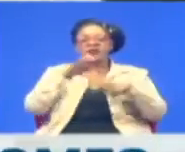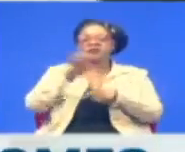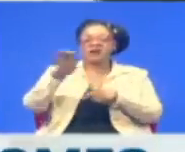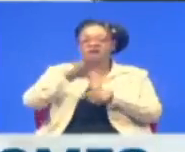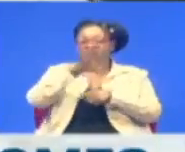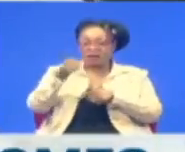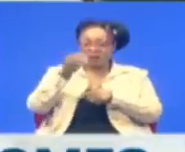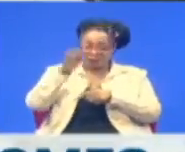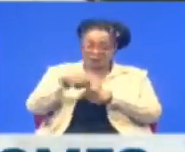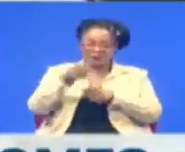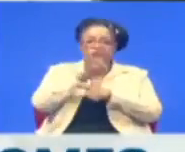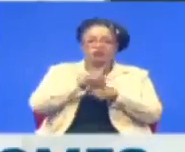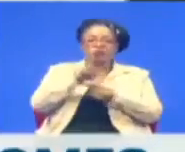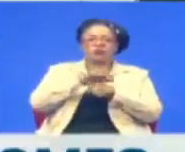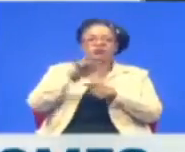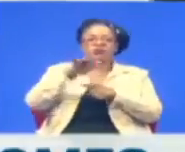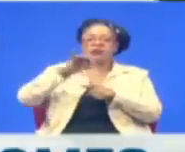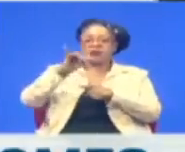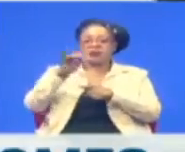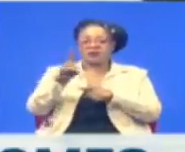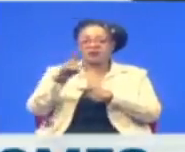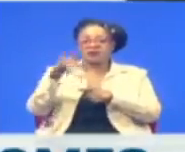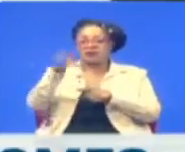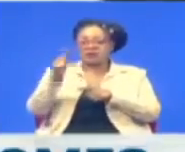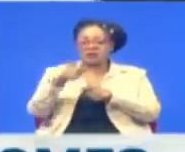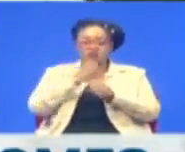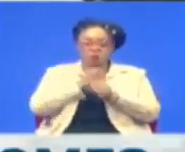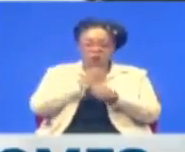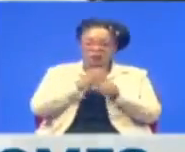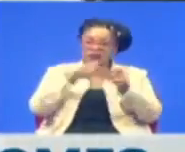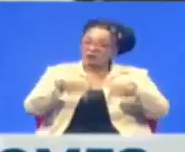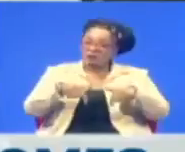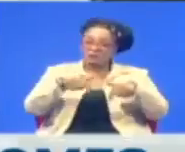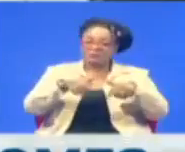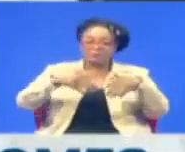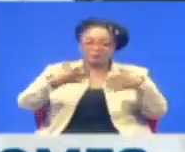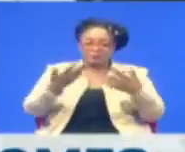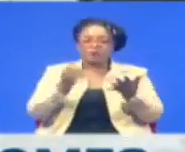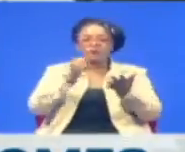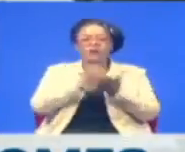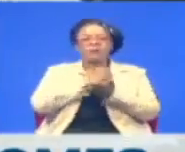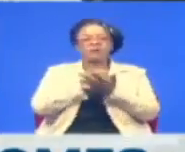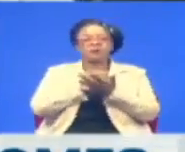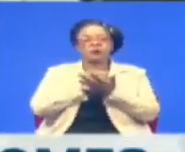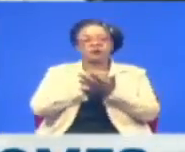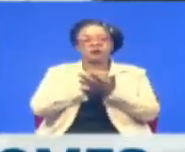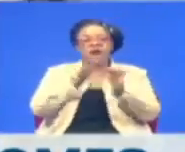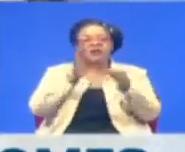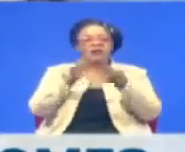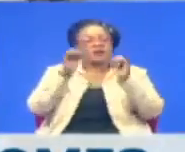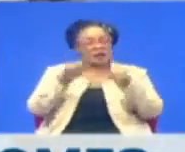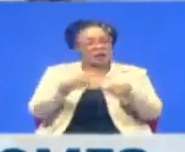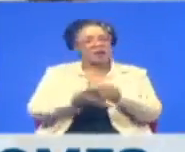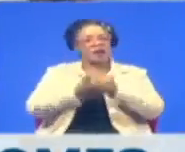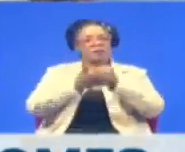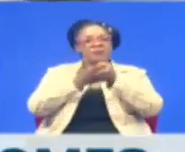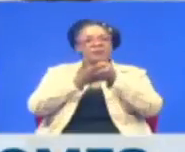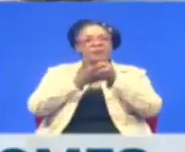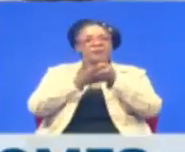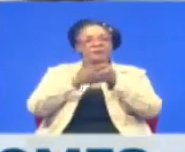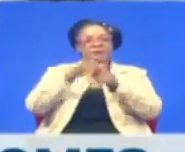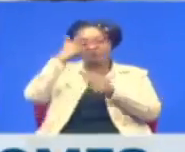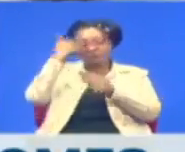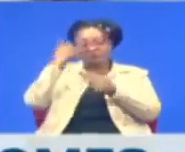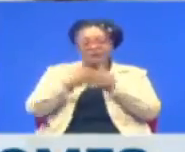Kenya kufanya kazi Kenya, ID ya Tanzania kufanya kazi Kenya, ama passport kama inaweza tusaidia. Due to these